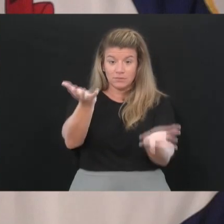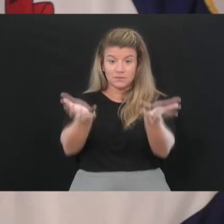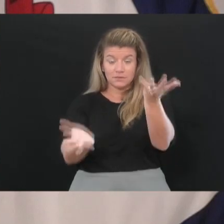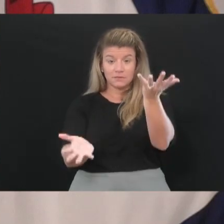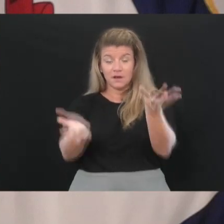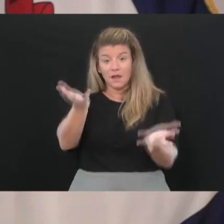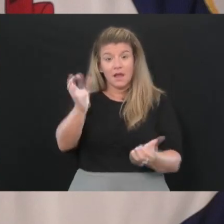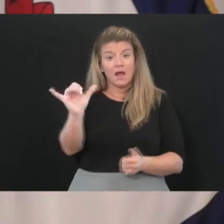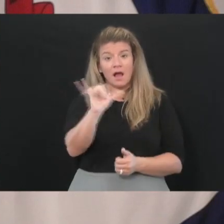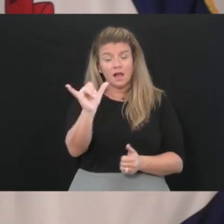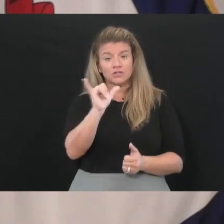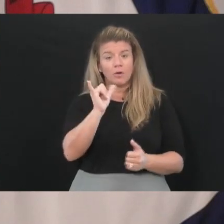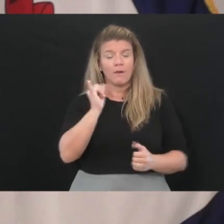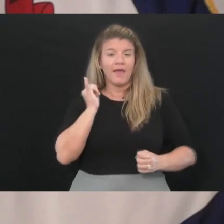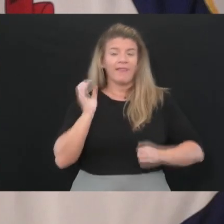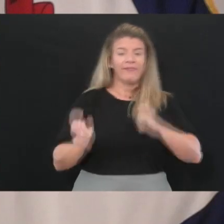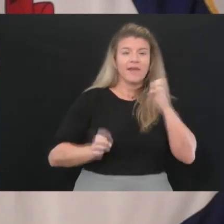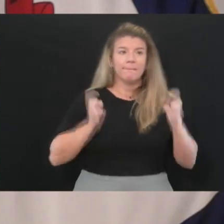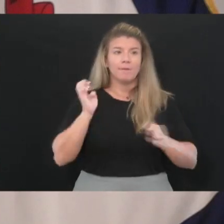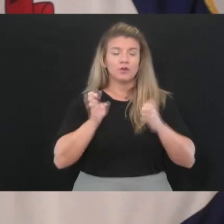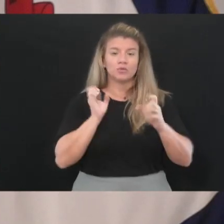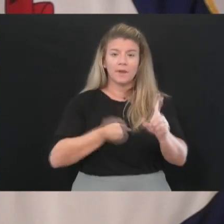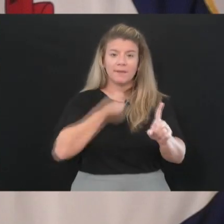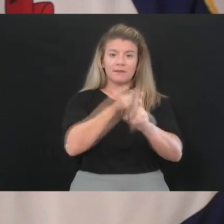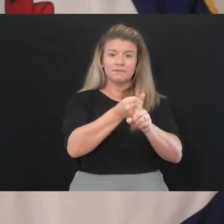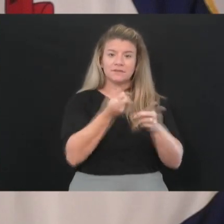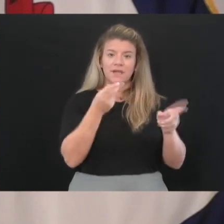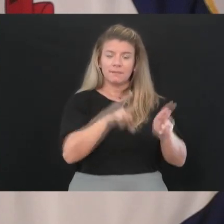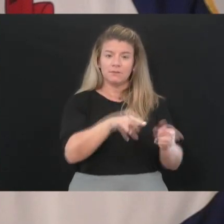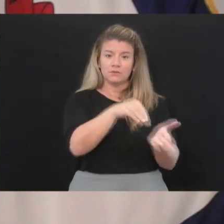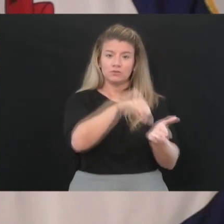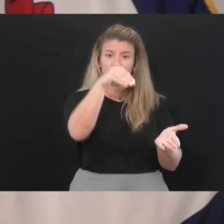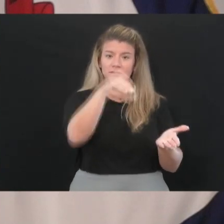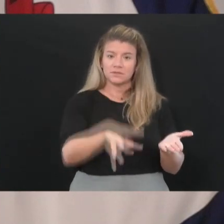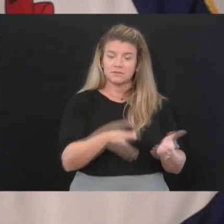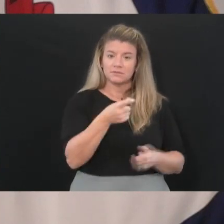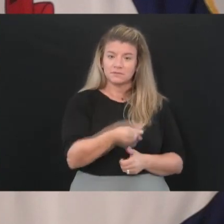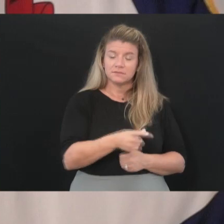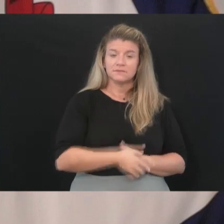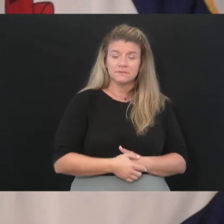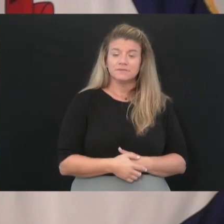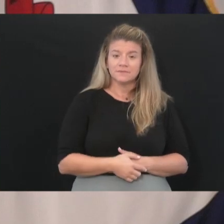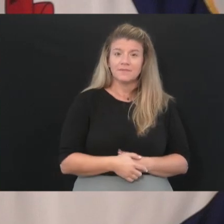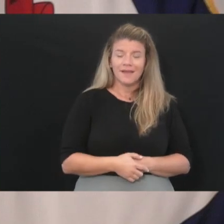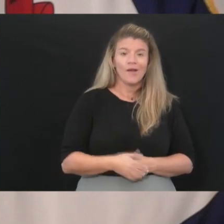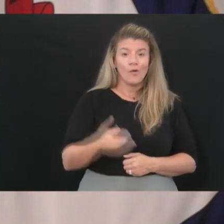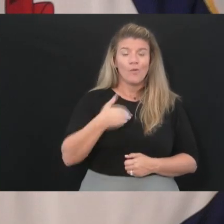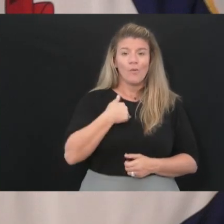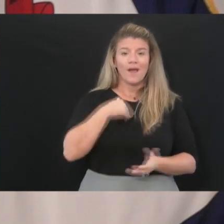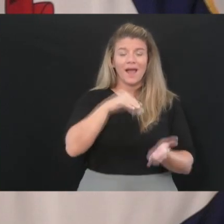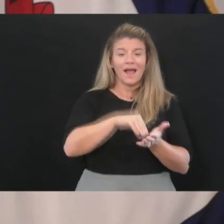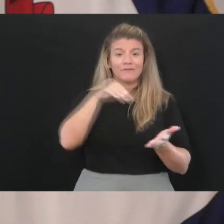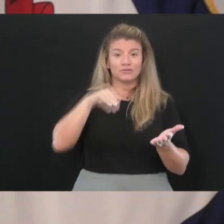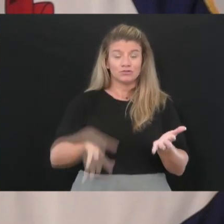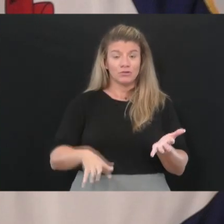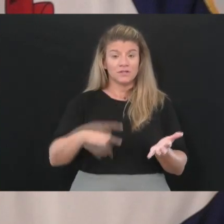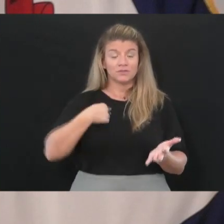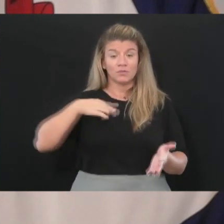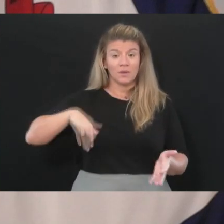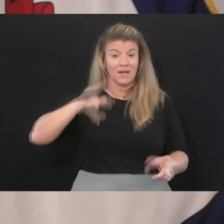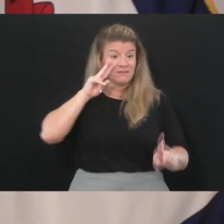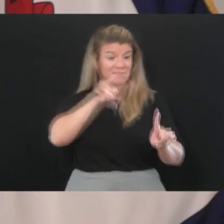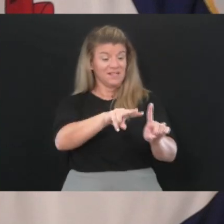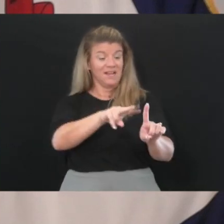emotional impact of what's going on with these kids. You know, we've had kids, like I said, that we haven't laid eyes on for 5